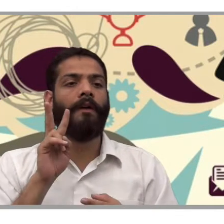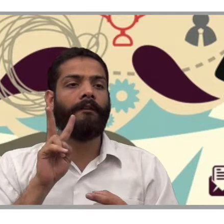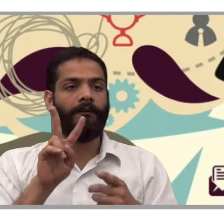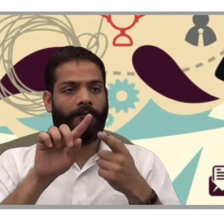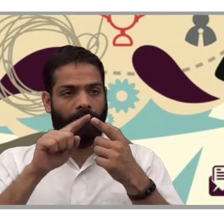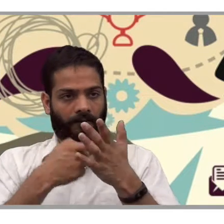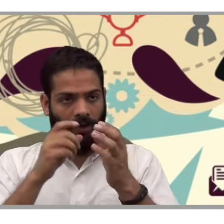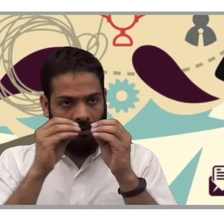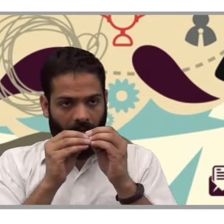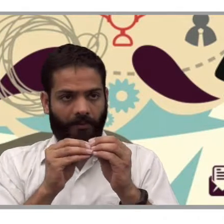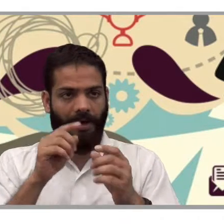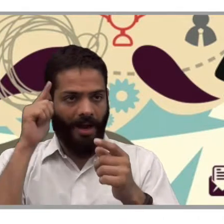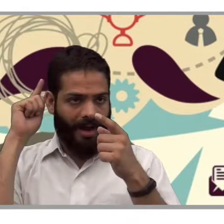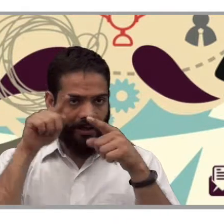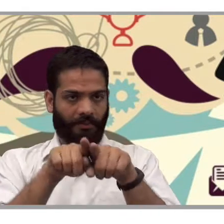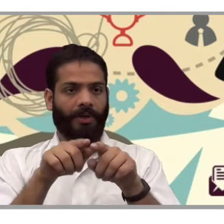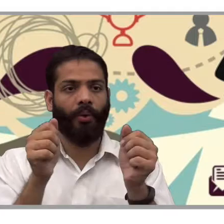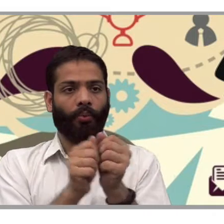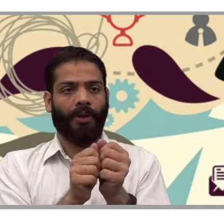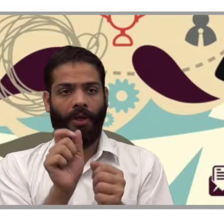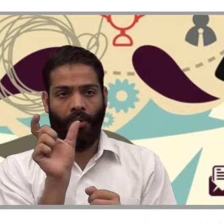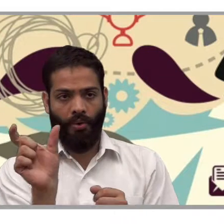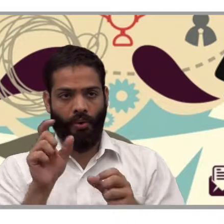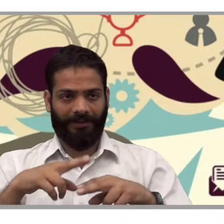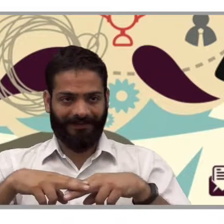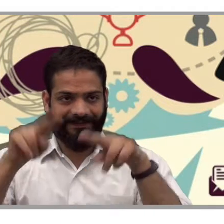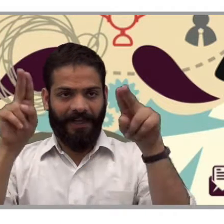which can be transcribed as dir.